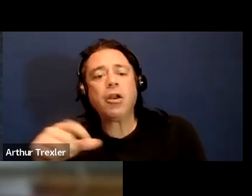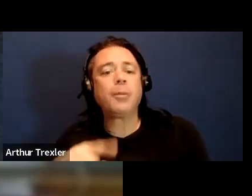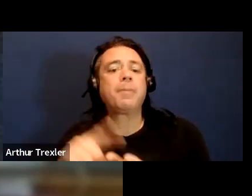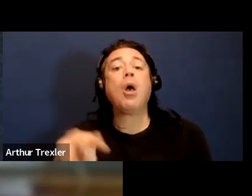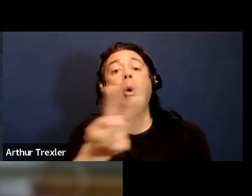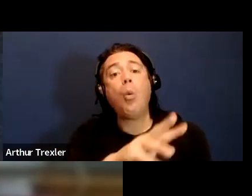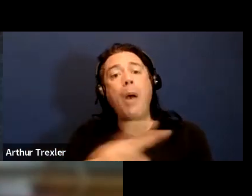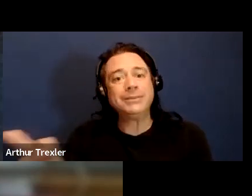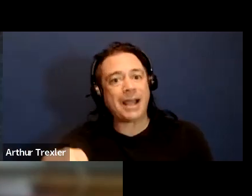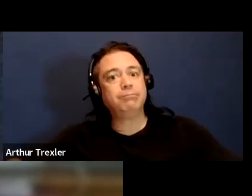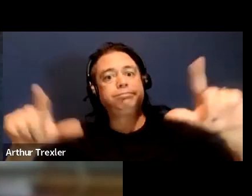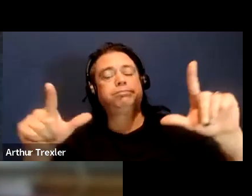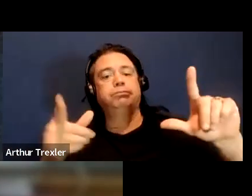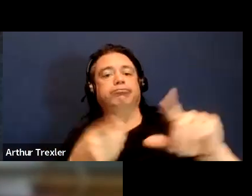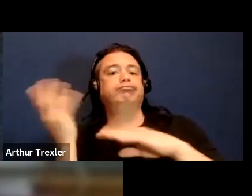updates.